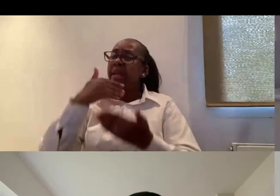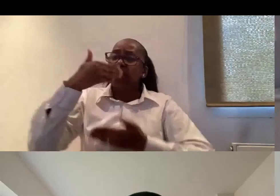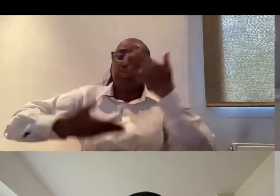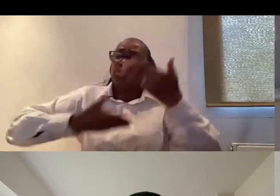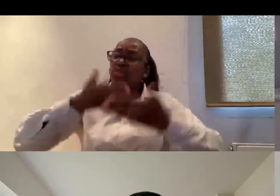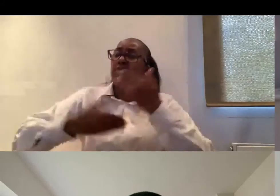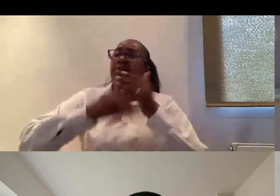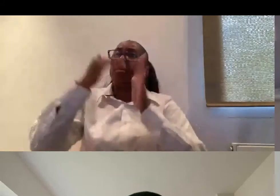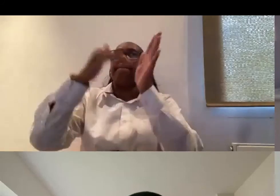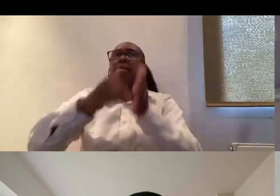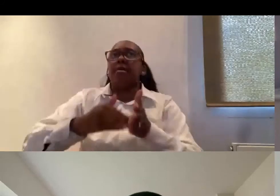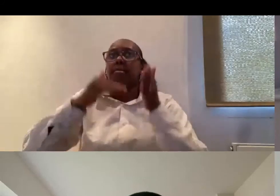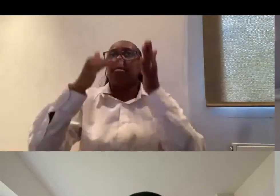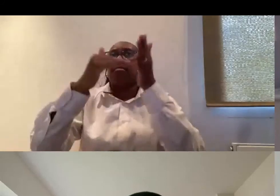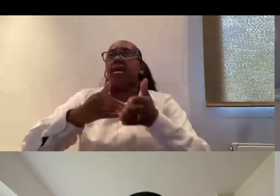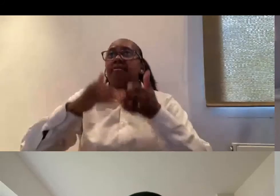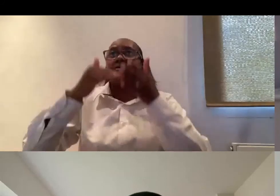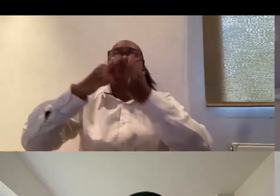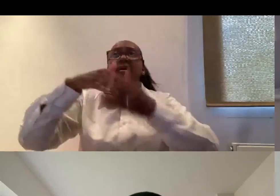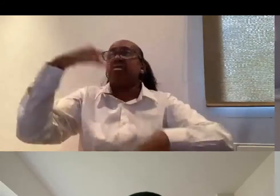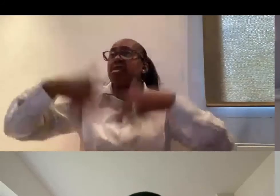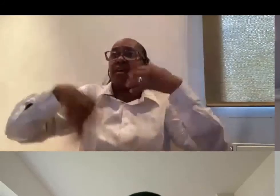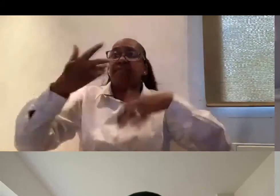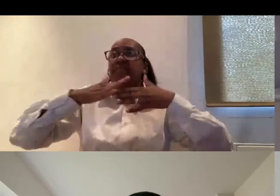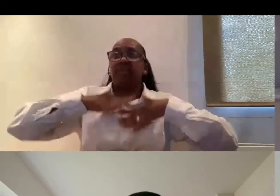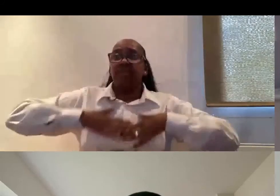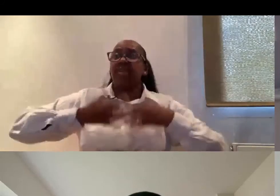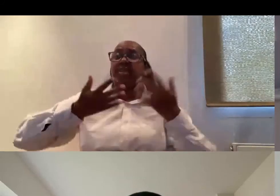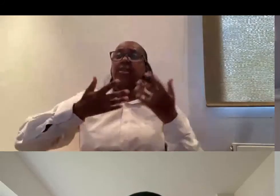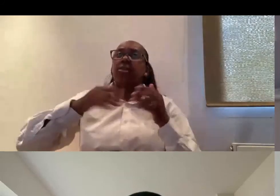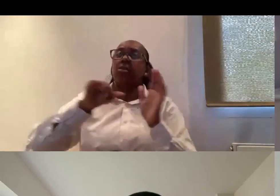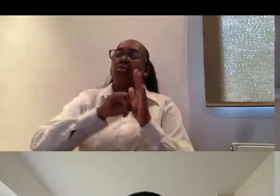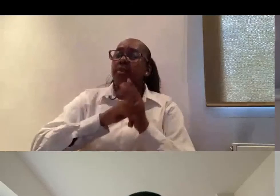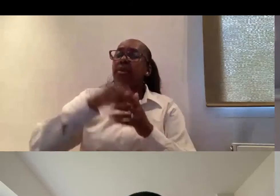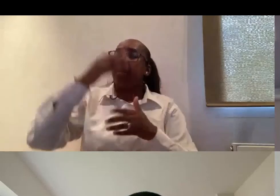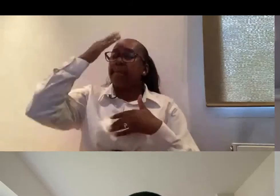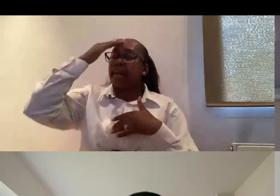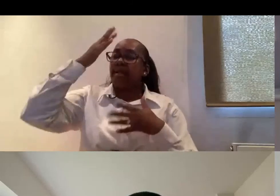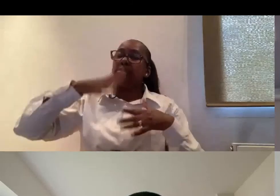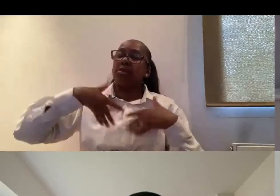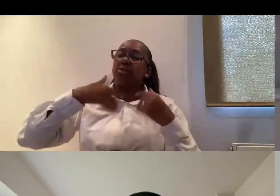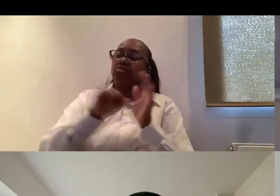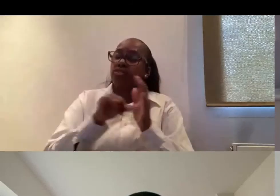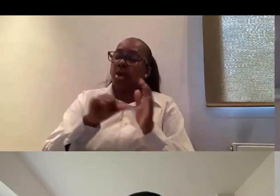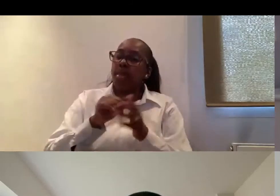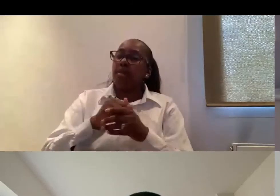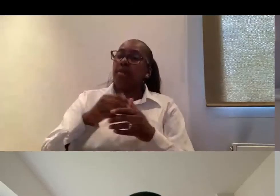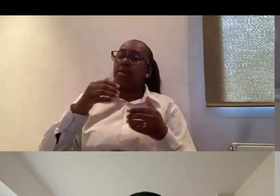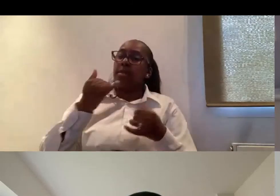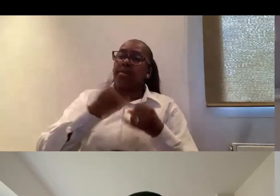and months down the line, they're still suffering from physical problems and mental problems as a result of being so